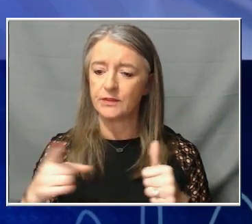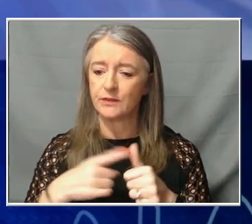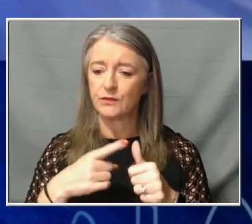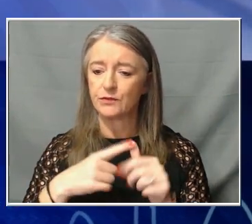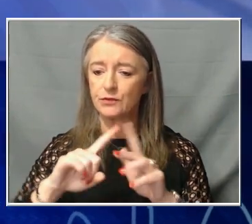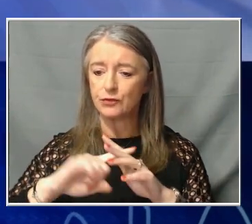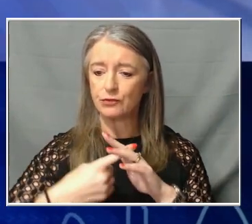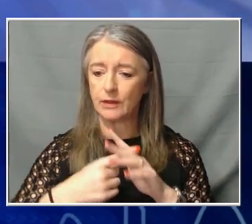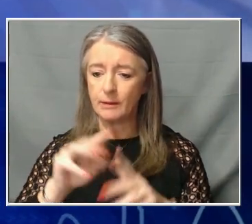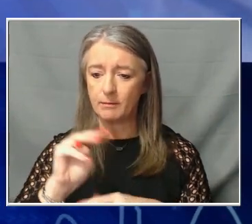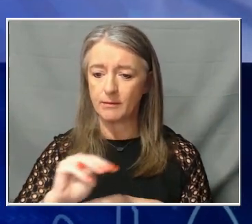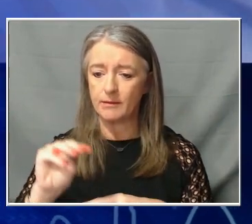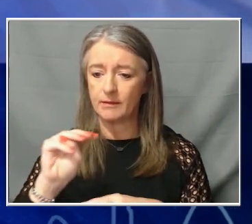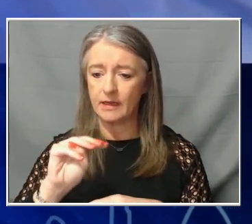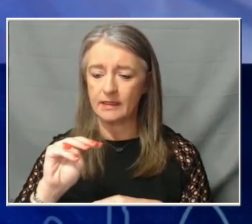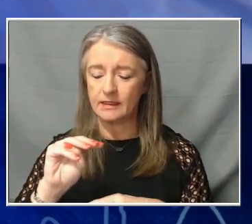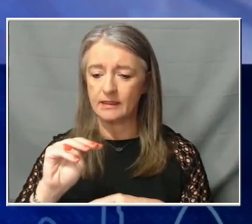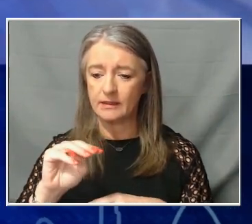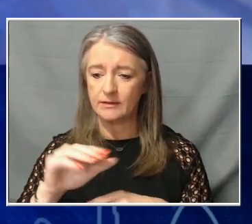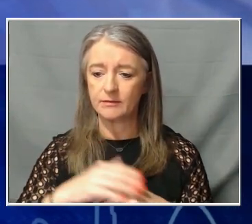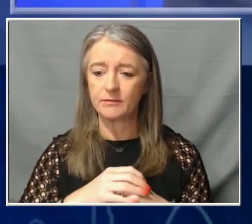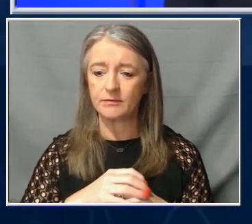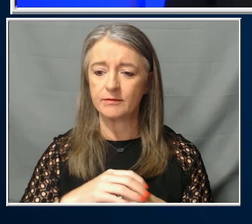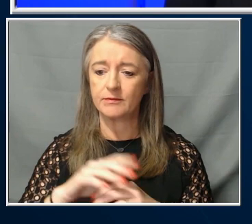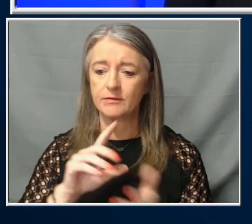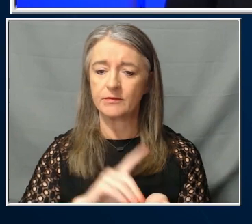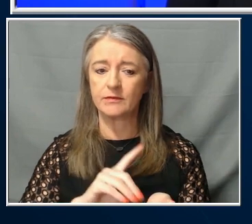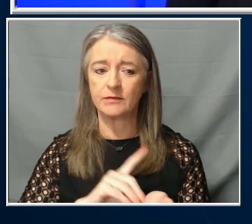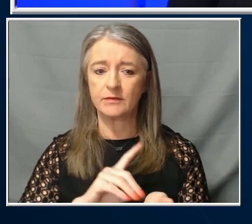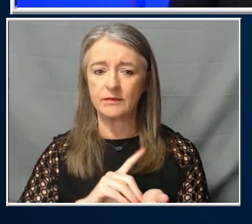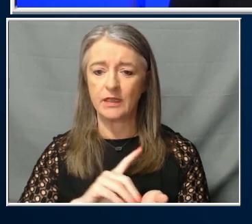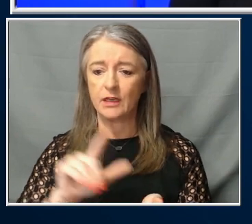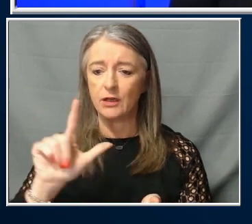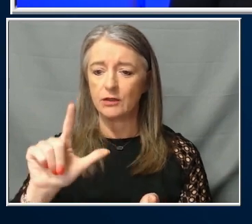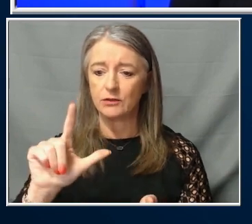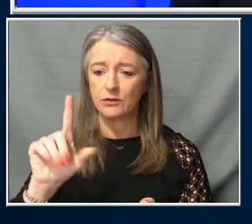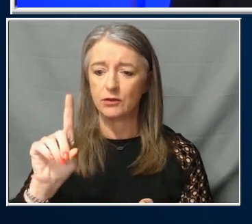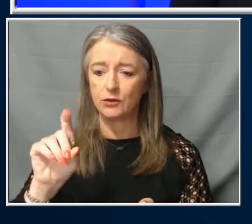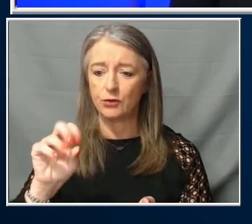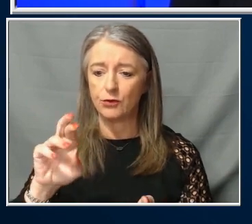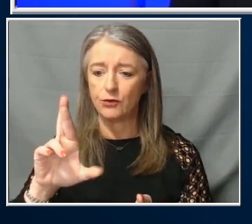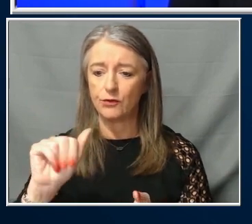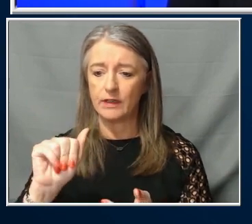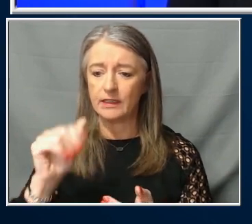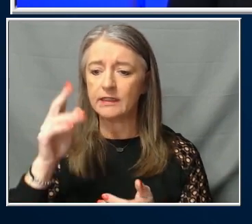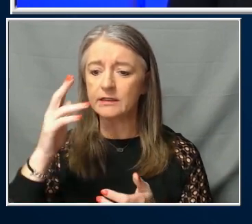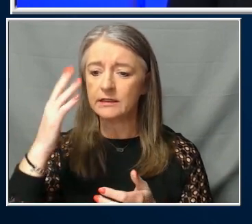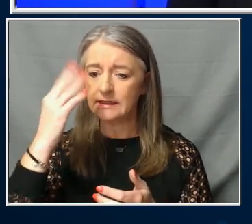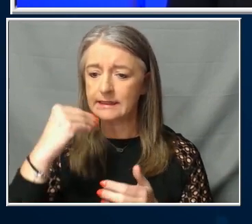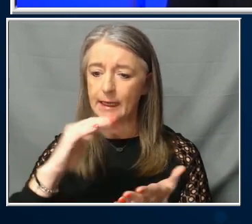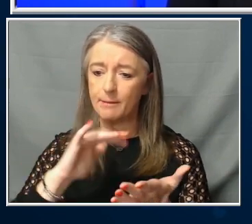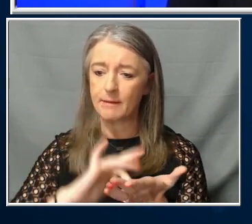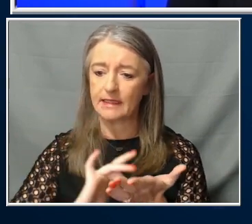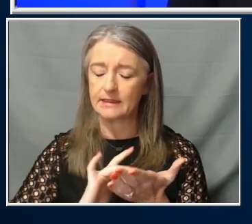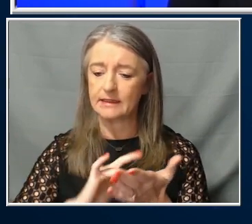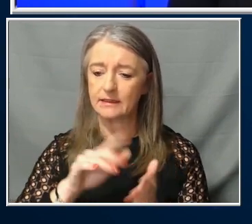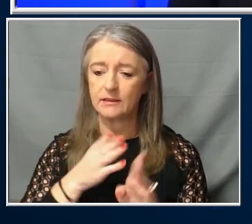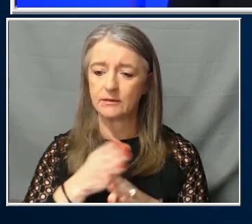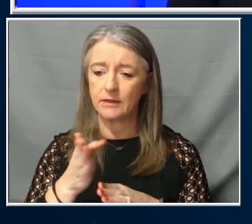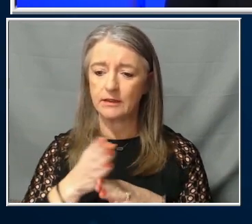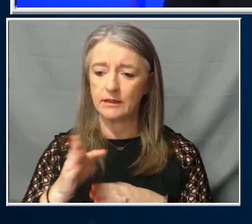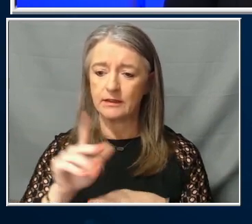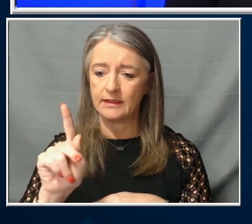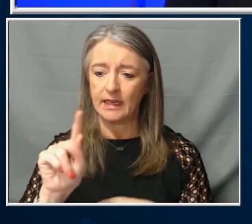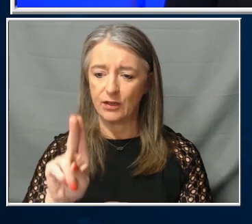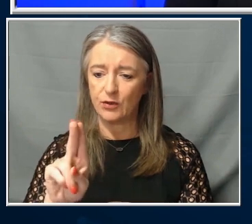on this Monday with our morning rounds. Dr. Saurav Luthra is our sleep medicine specialist here at the University of Kansas Health